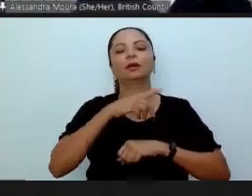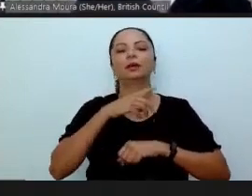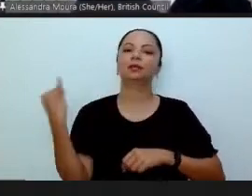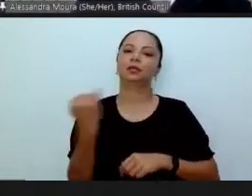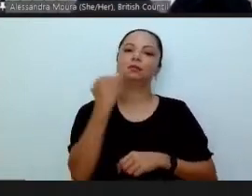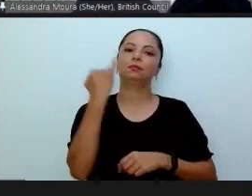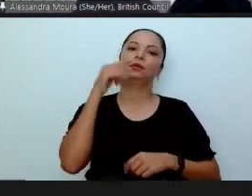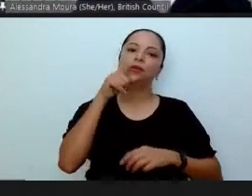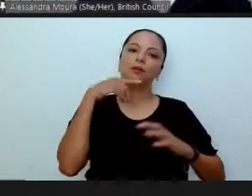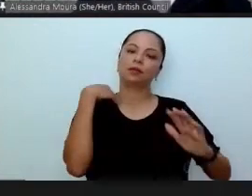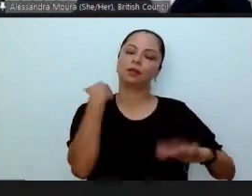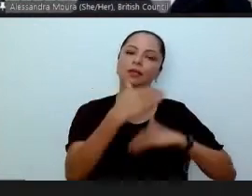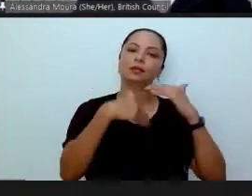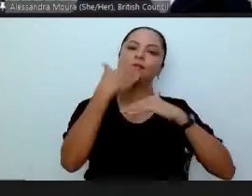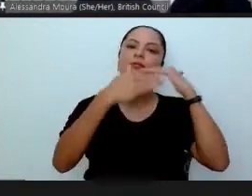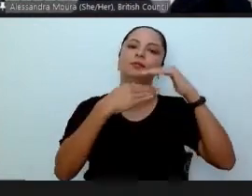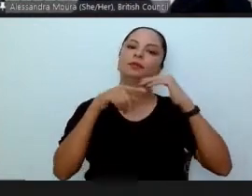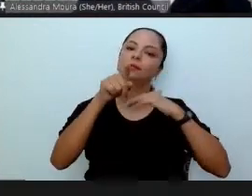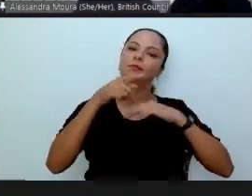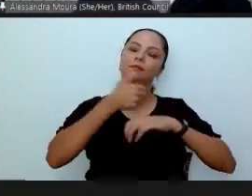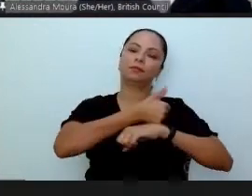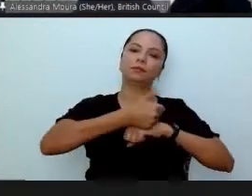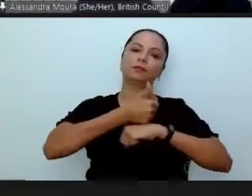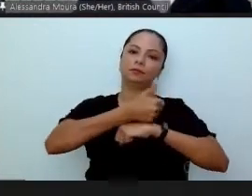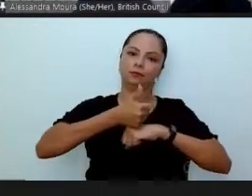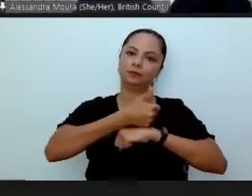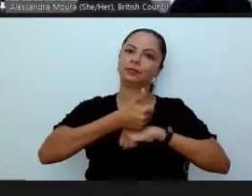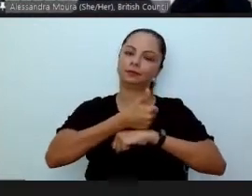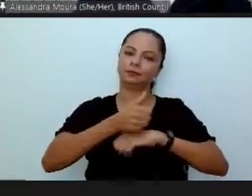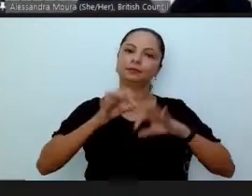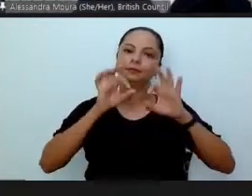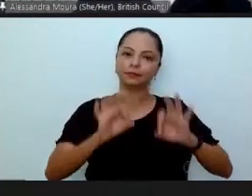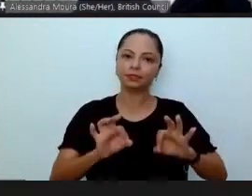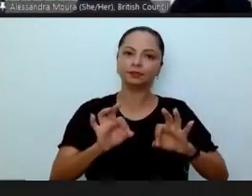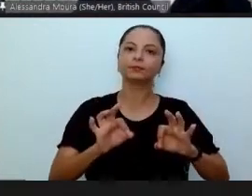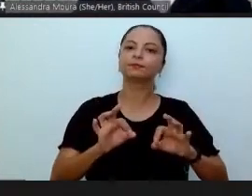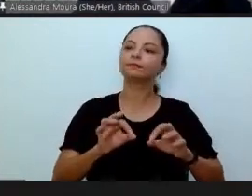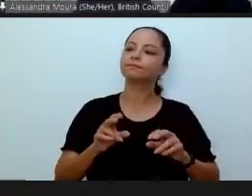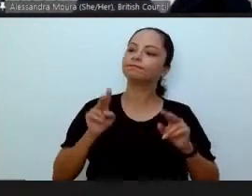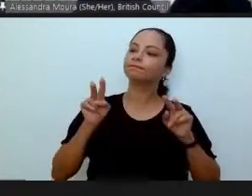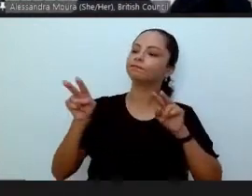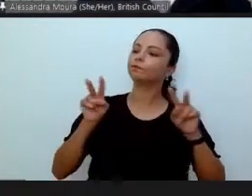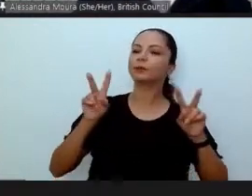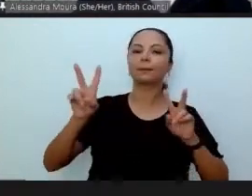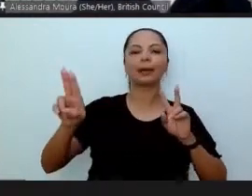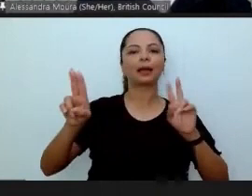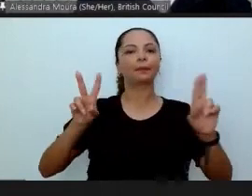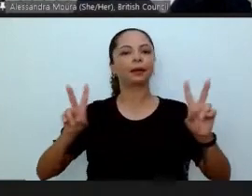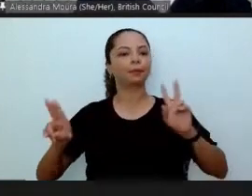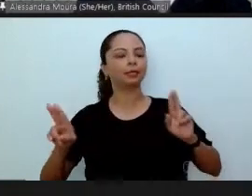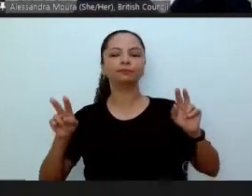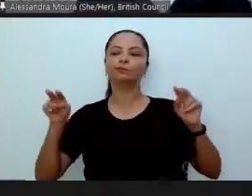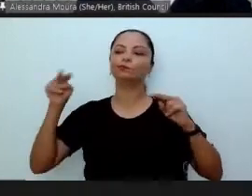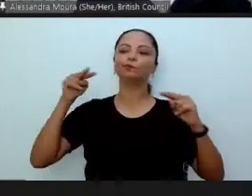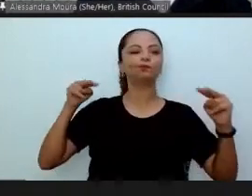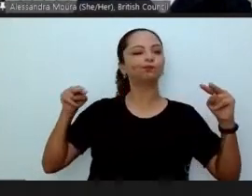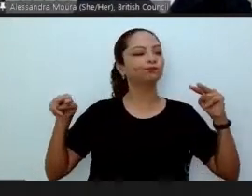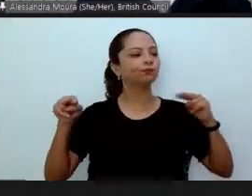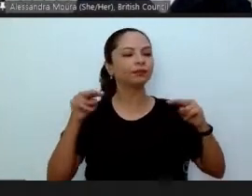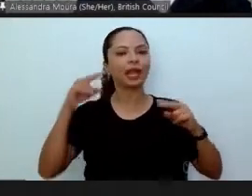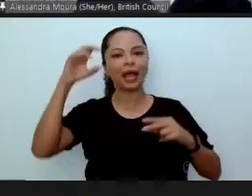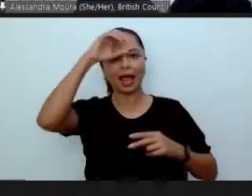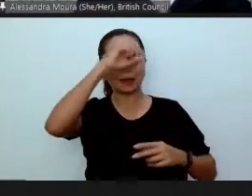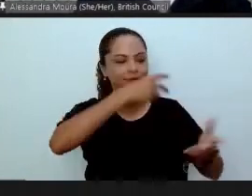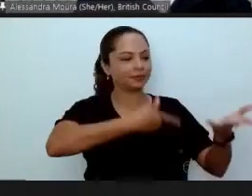and learn from another teacher by observing them. Now, it's difficult for teachers to allow that observation to happen. We